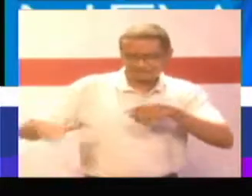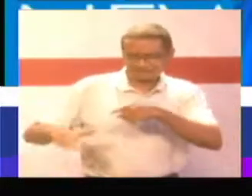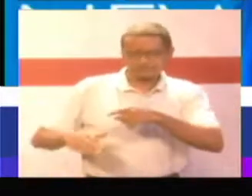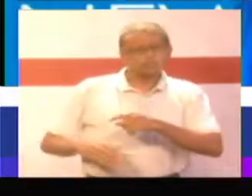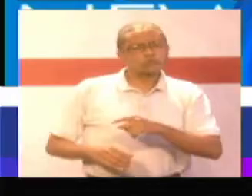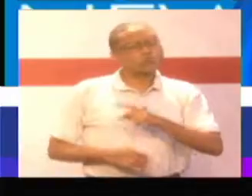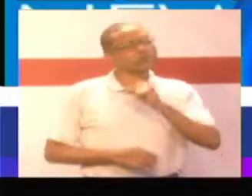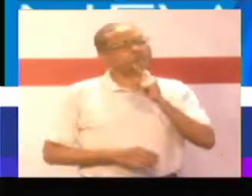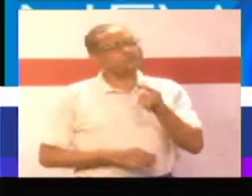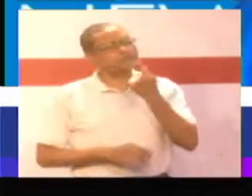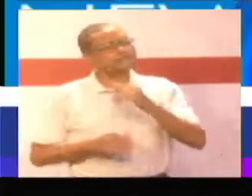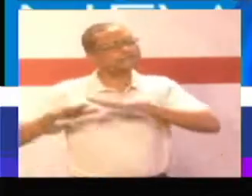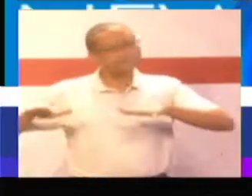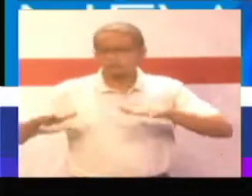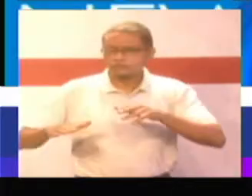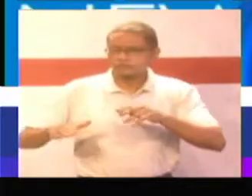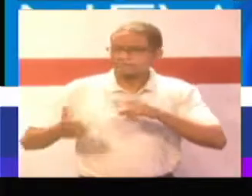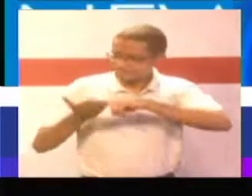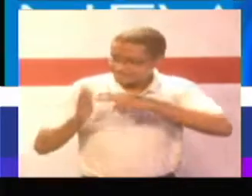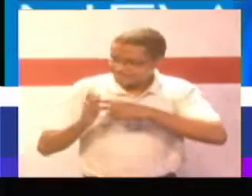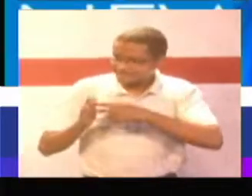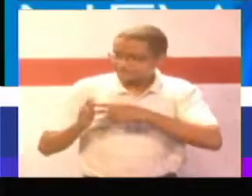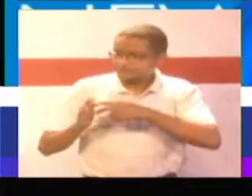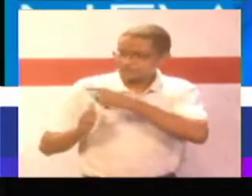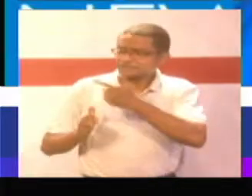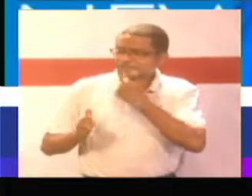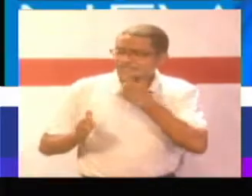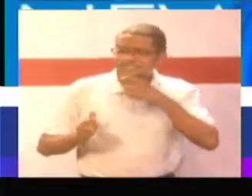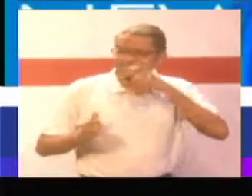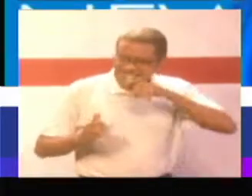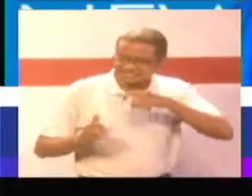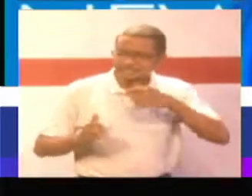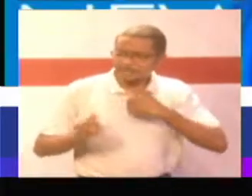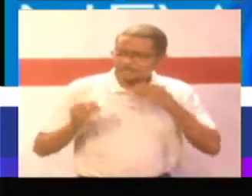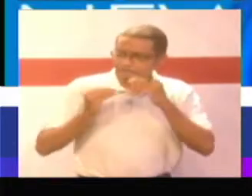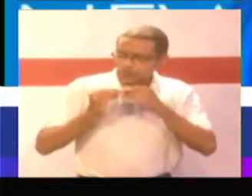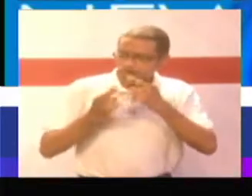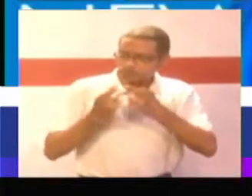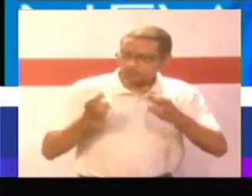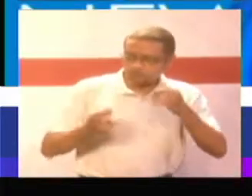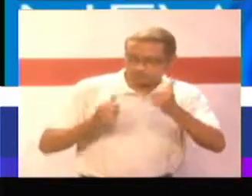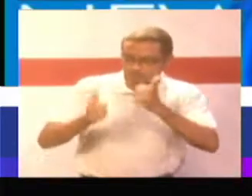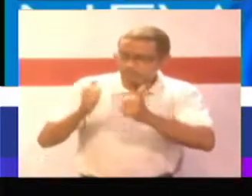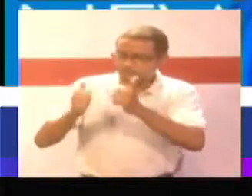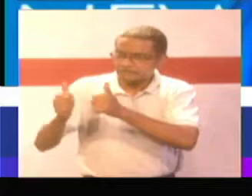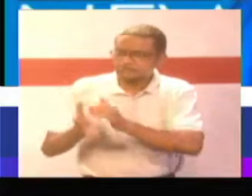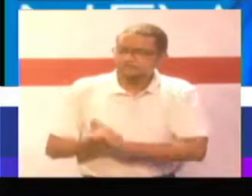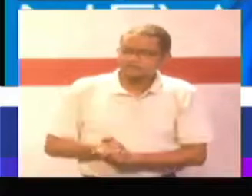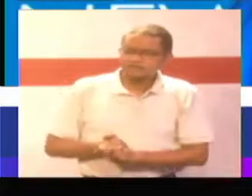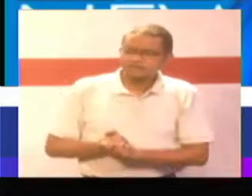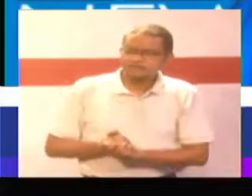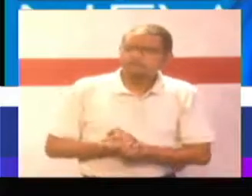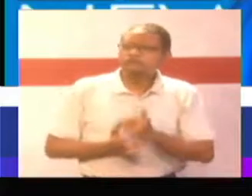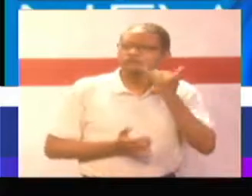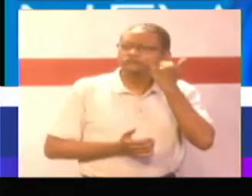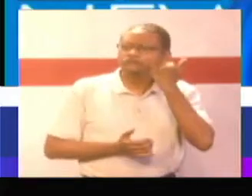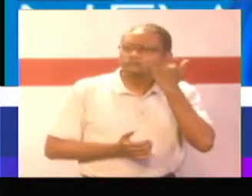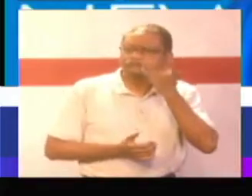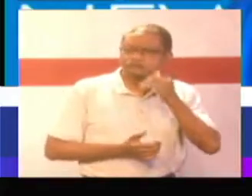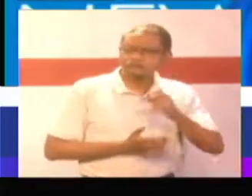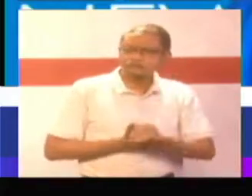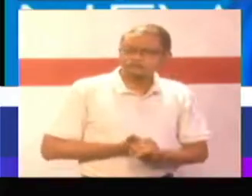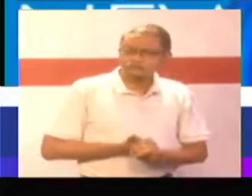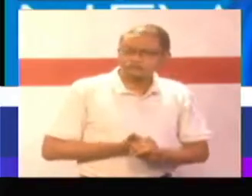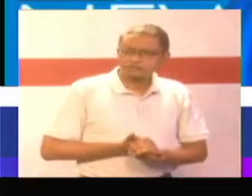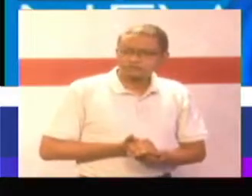that there are more resources that you put when you have a bed. What happens now when we have the ICU? You have no